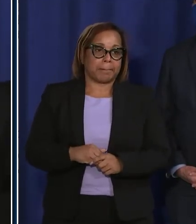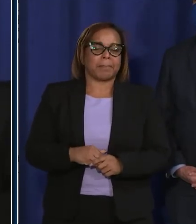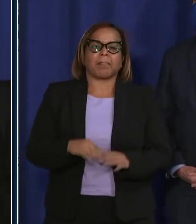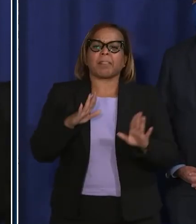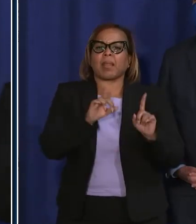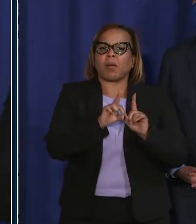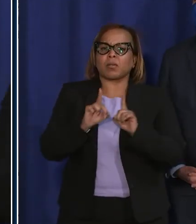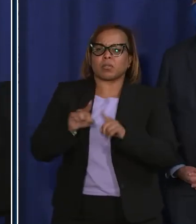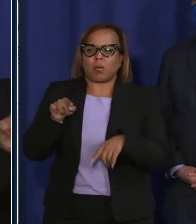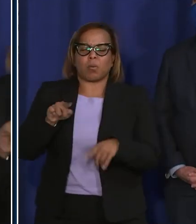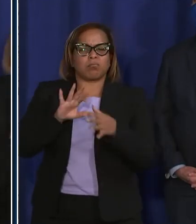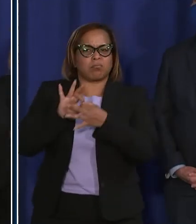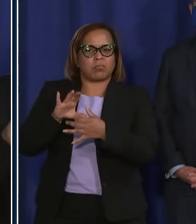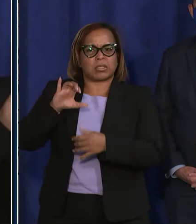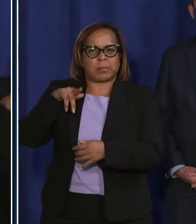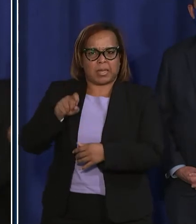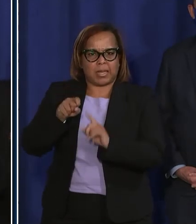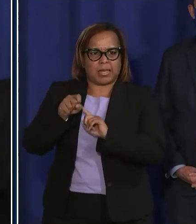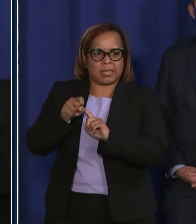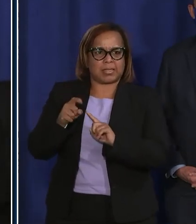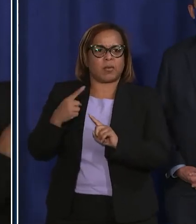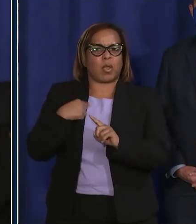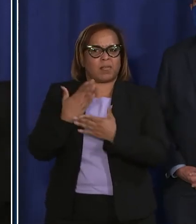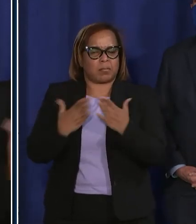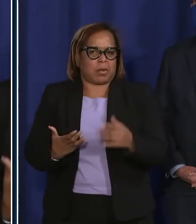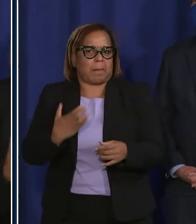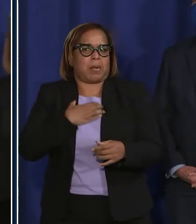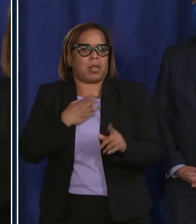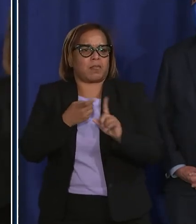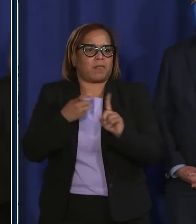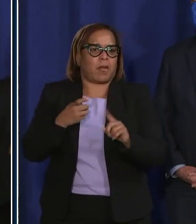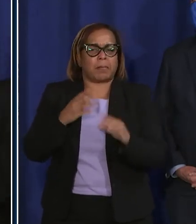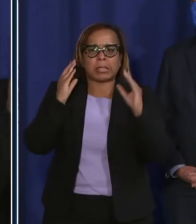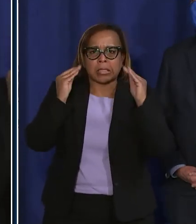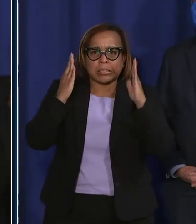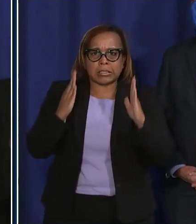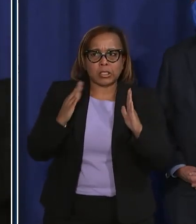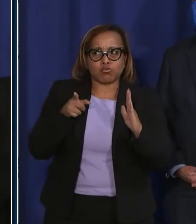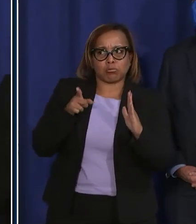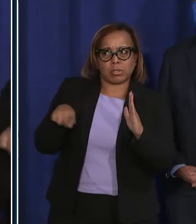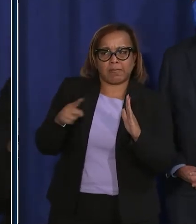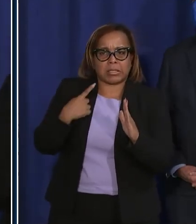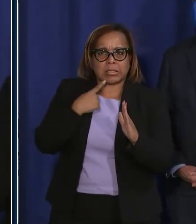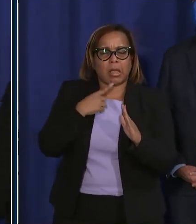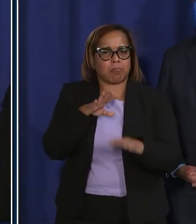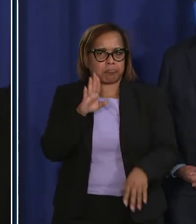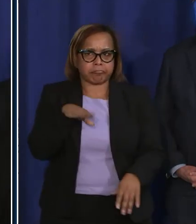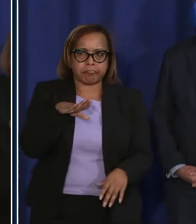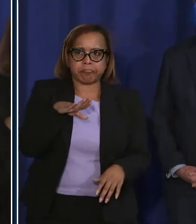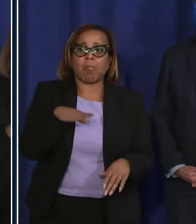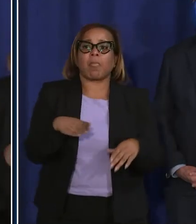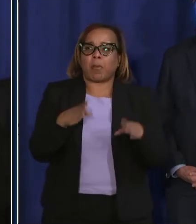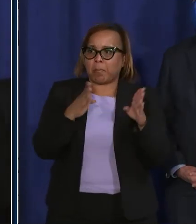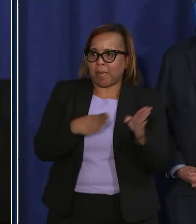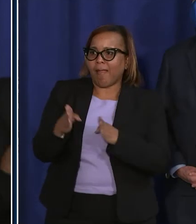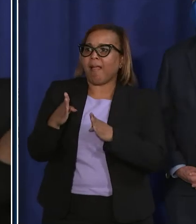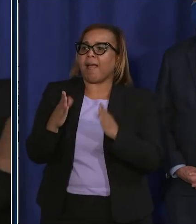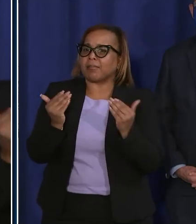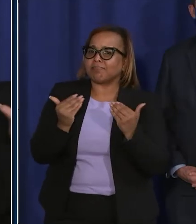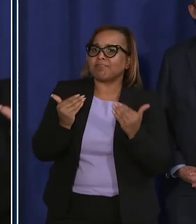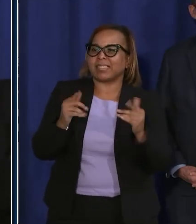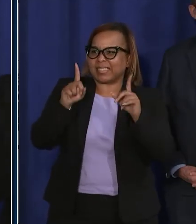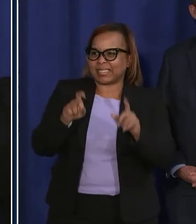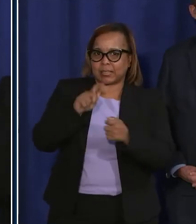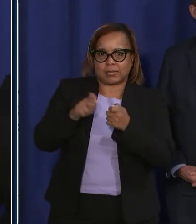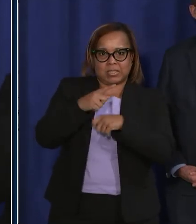Also CPS related, we've gotten a couple complaints from teachers who've said that they were planning to get tested on a